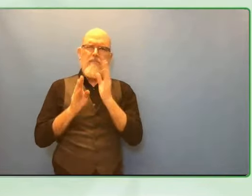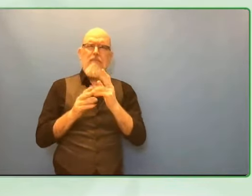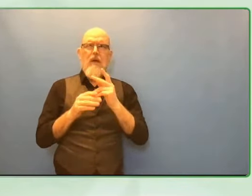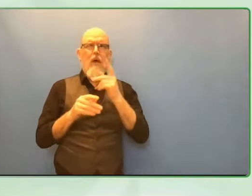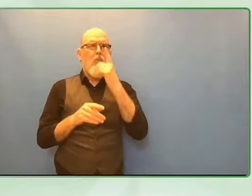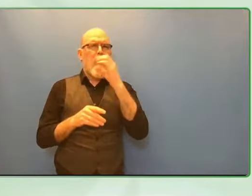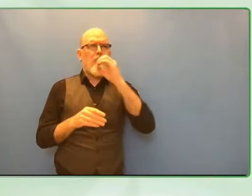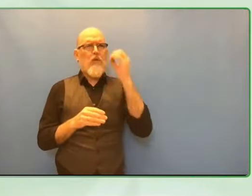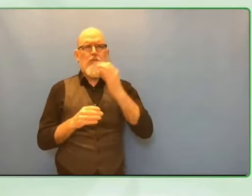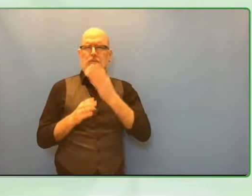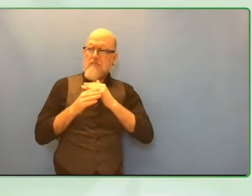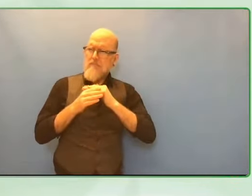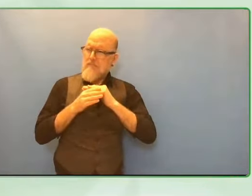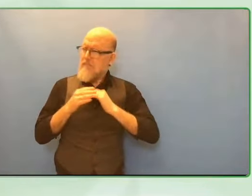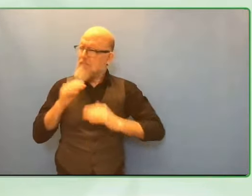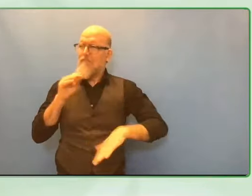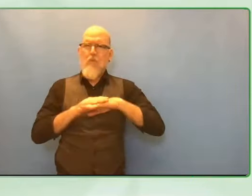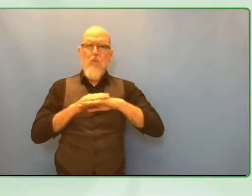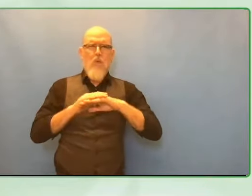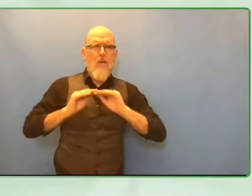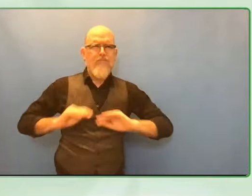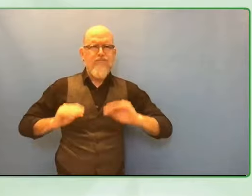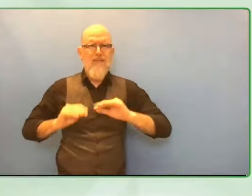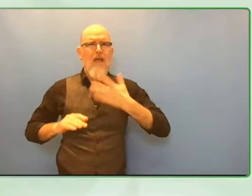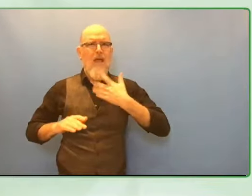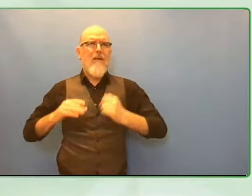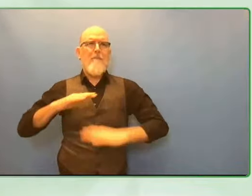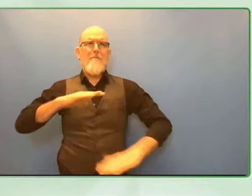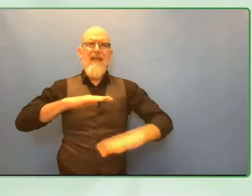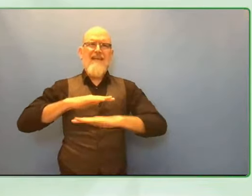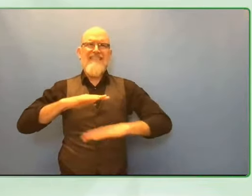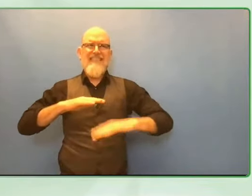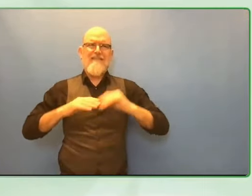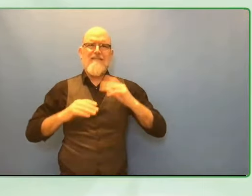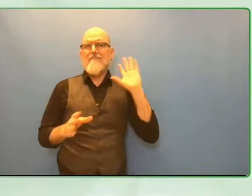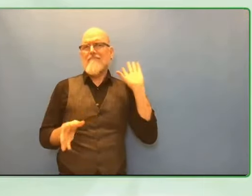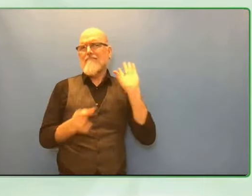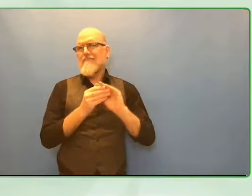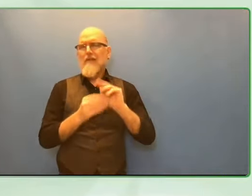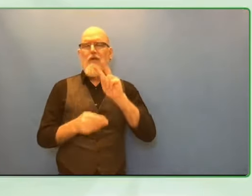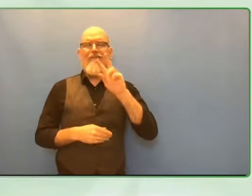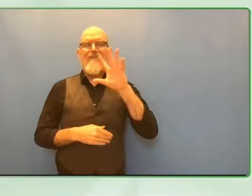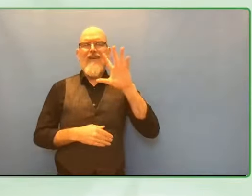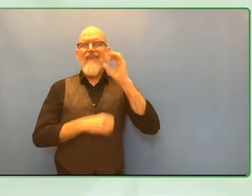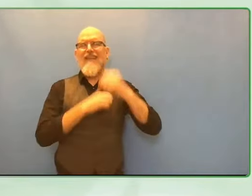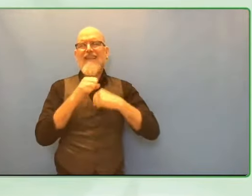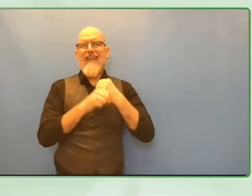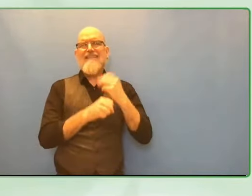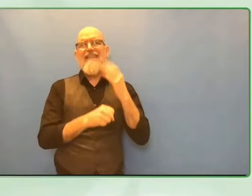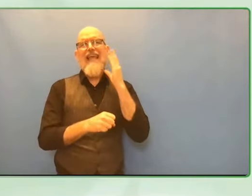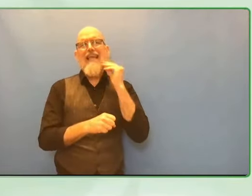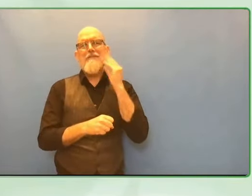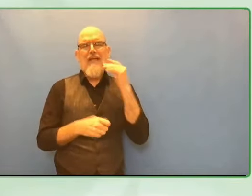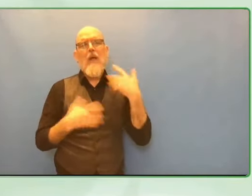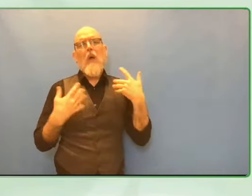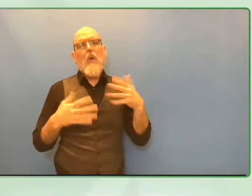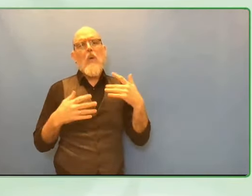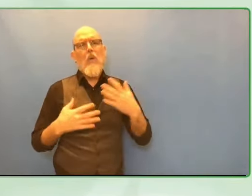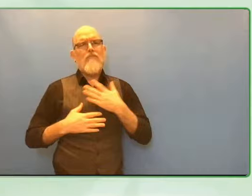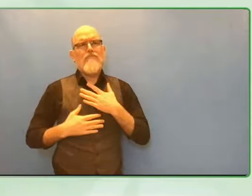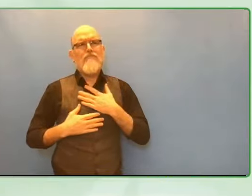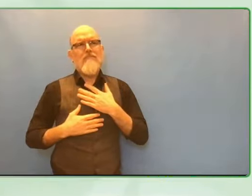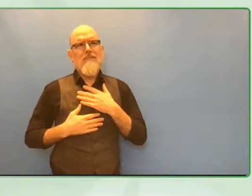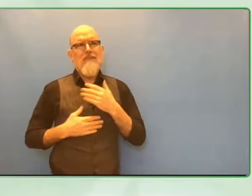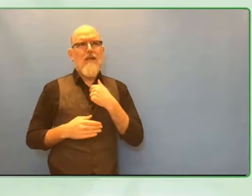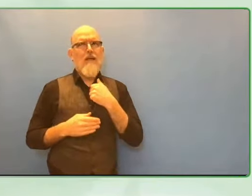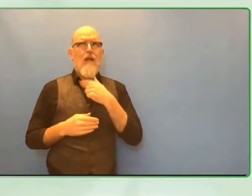have been doing for the last 25 years for our core business. But on the other hand, there's also talent services that